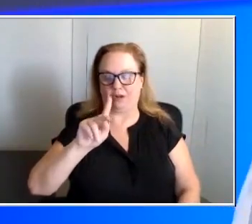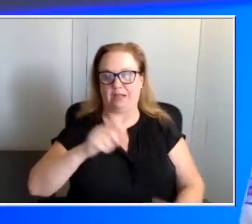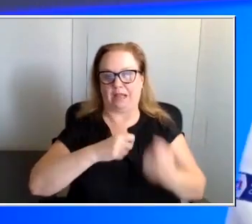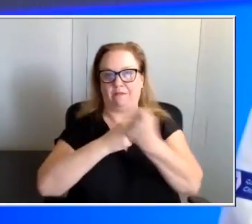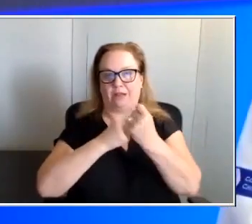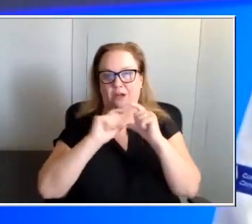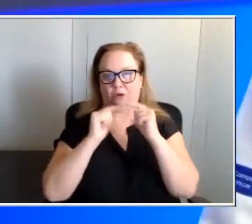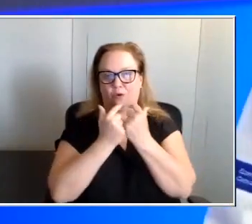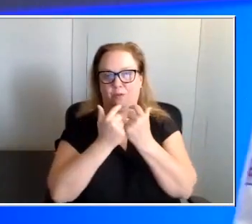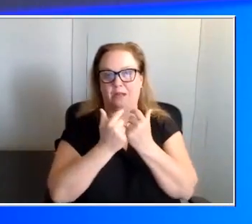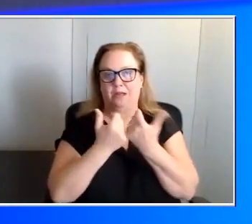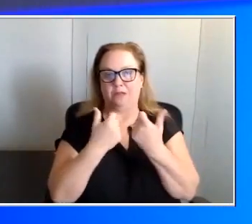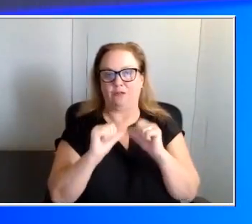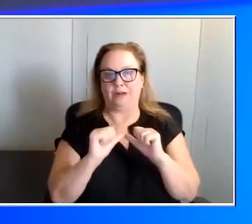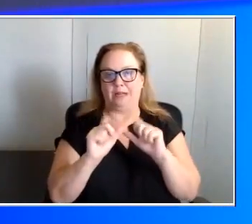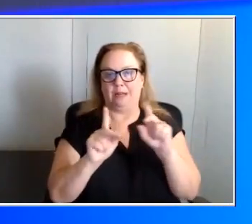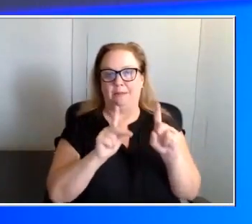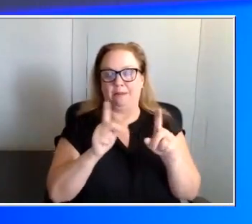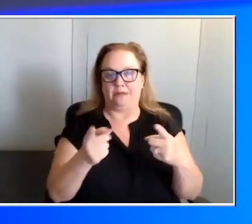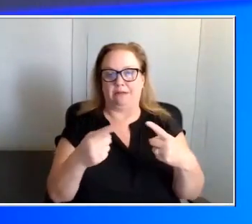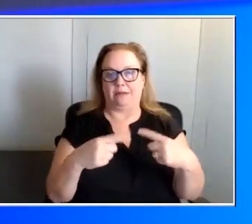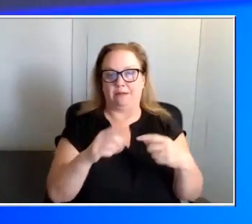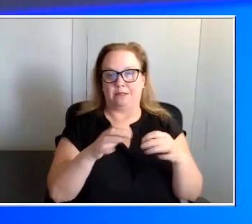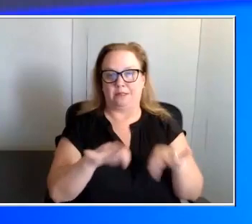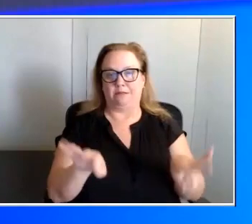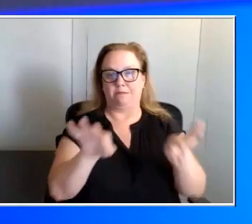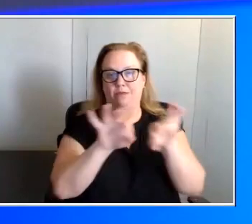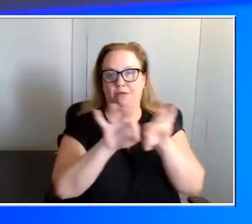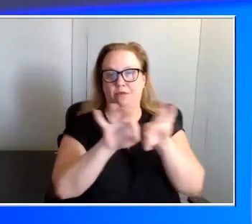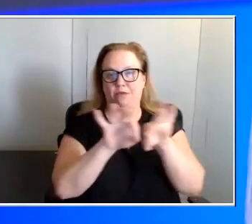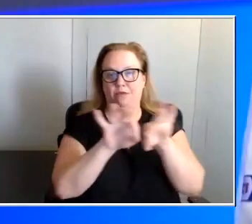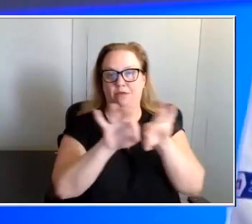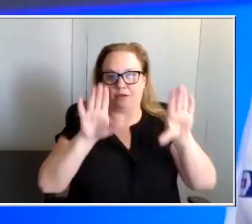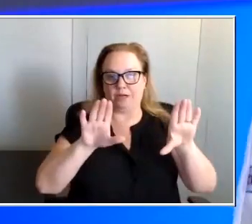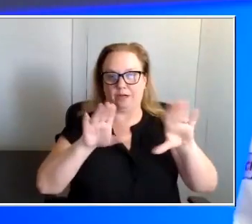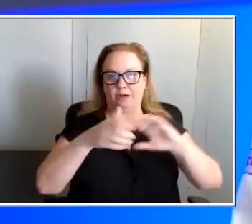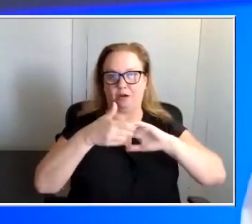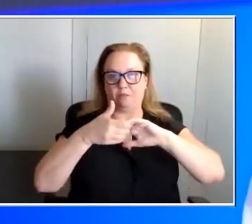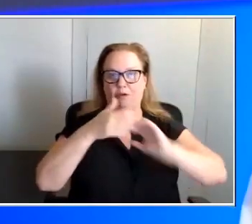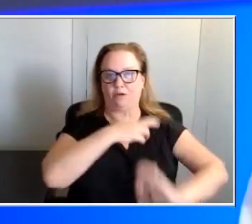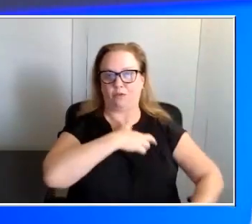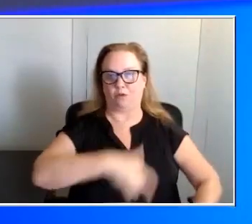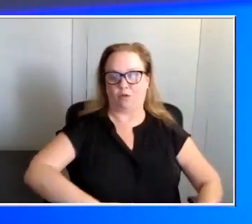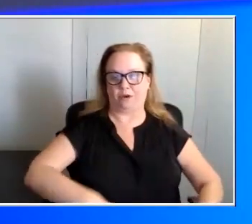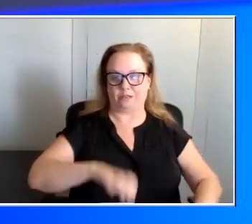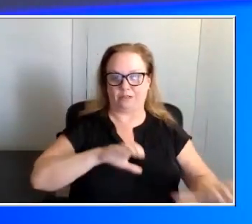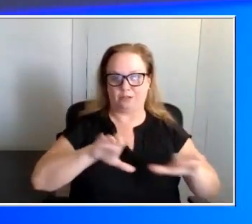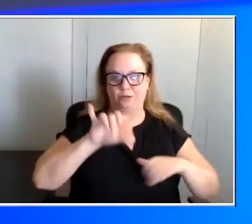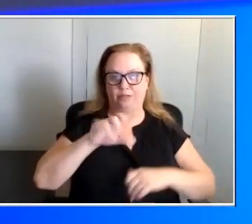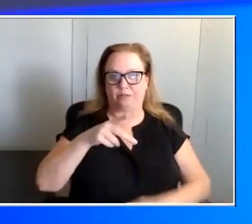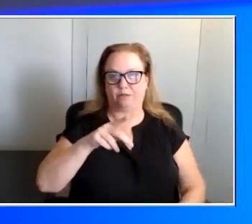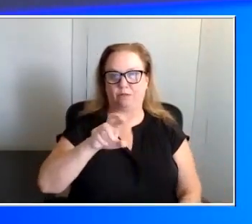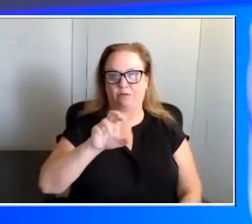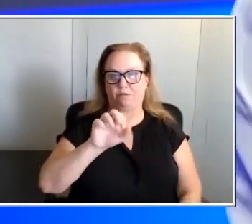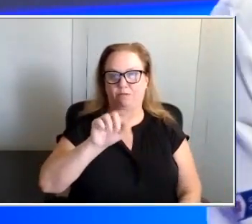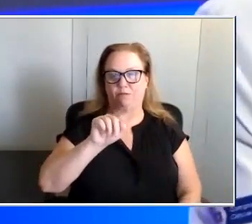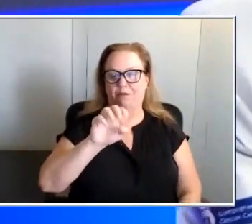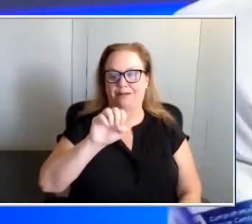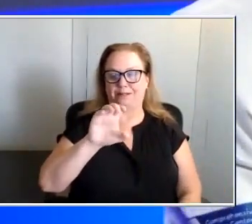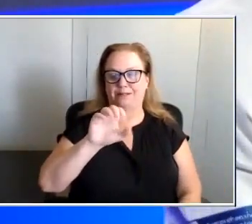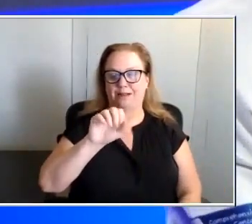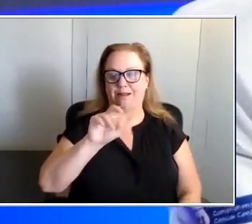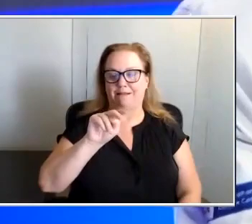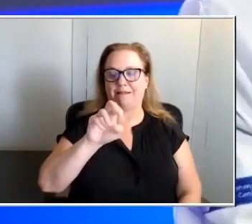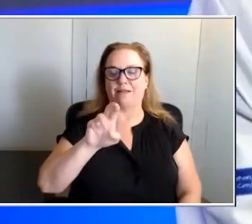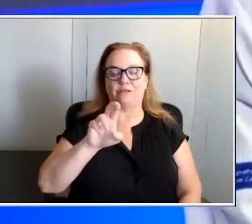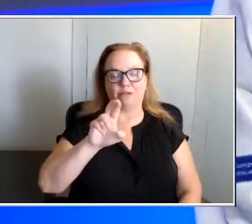to try to get people to turn out. It's really great that our partner Royals is doing this for prostate cancer. This is such an important issue. Men need to